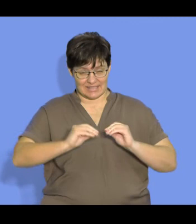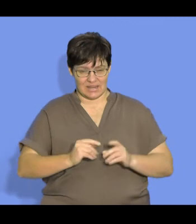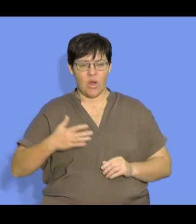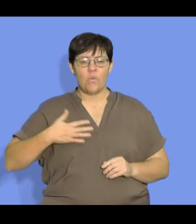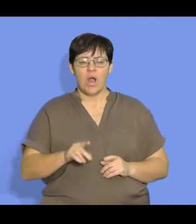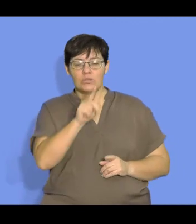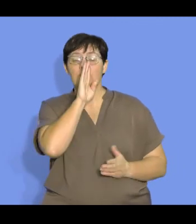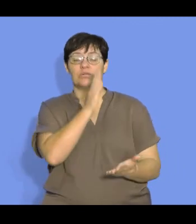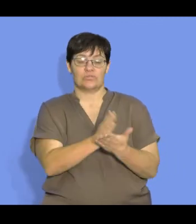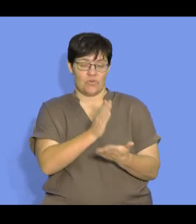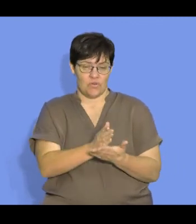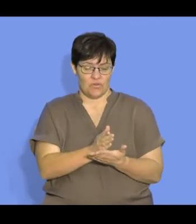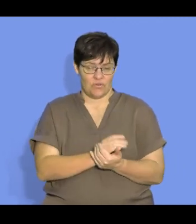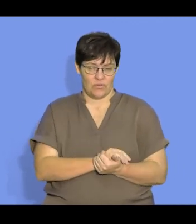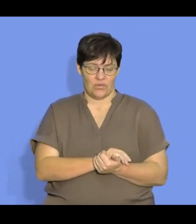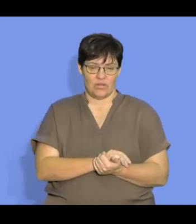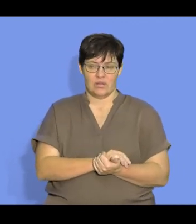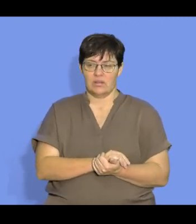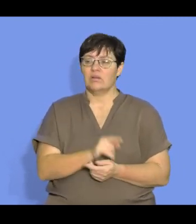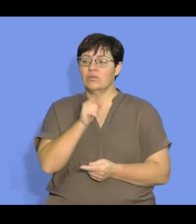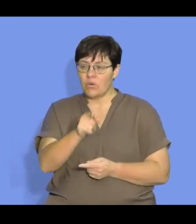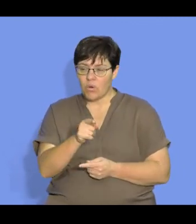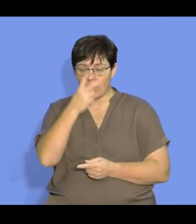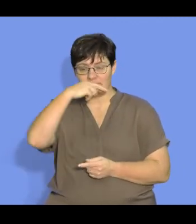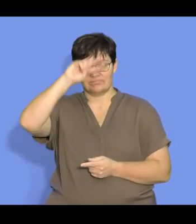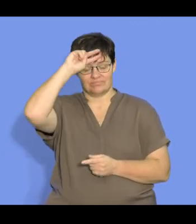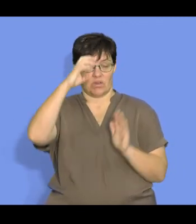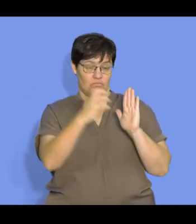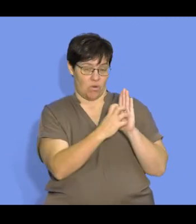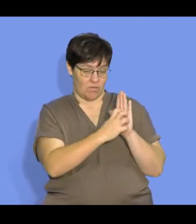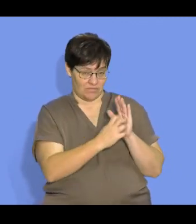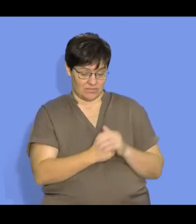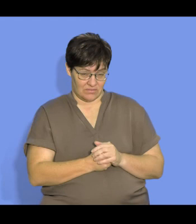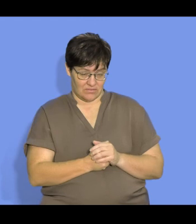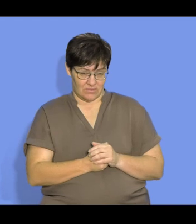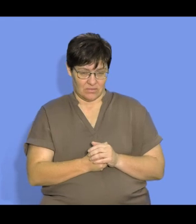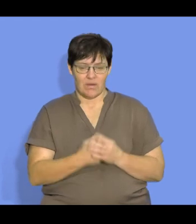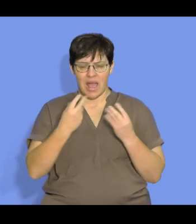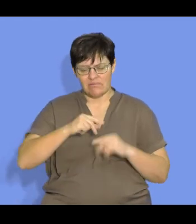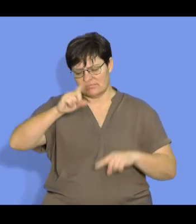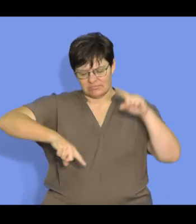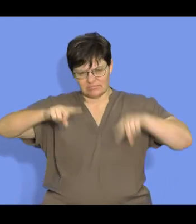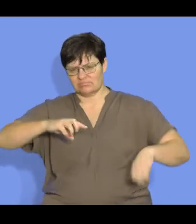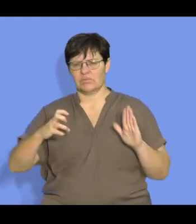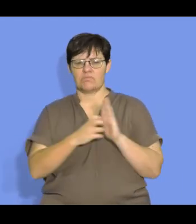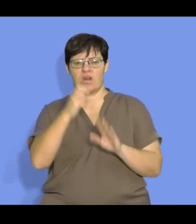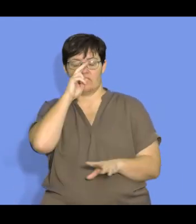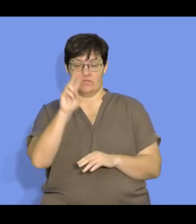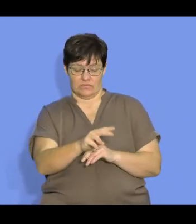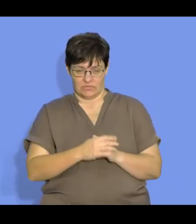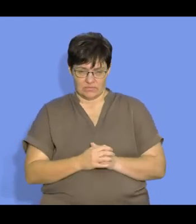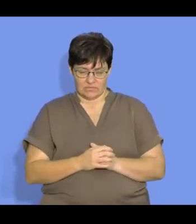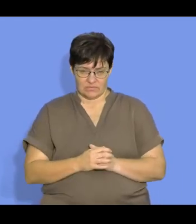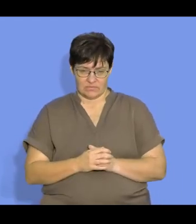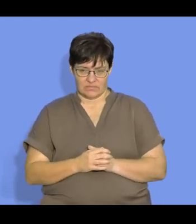you to make sure that you can always interpret your graphs. Remember, you have different graphs that you're looking at.